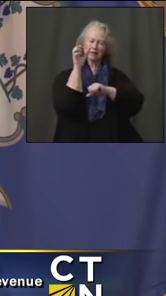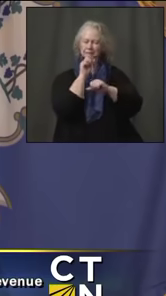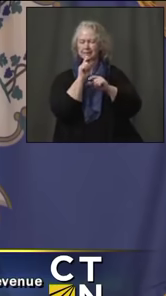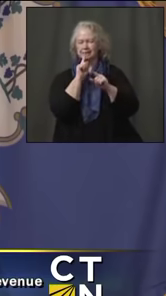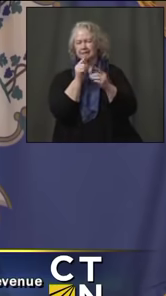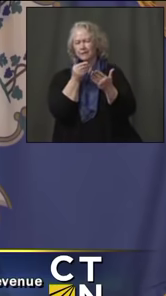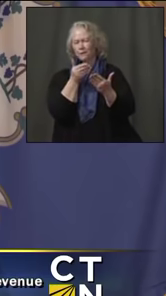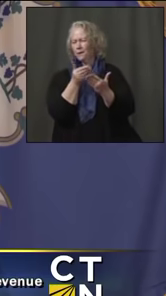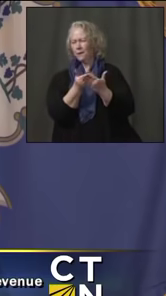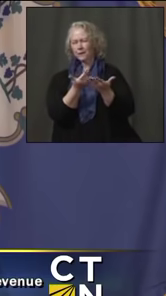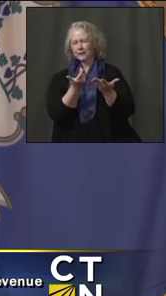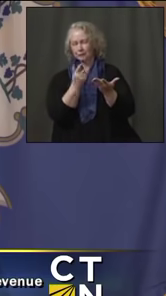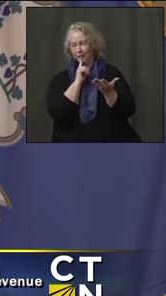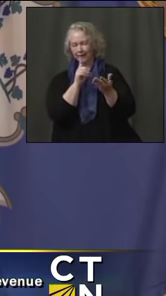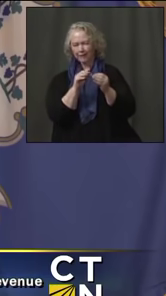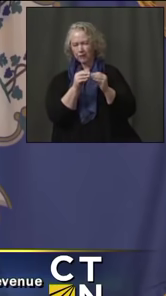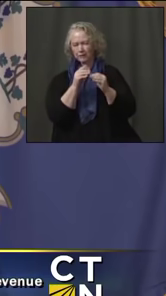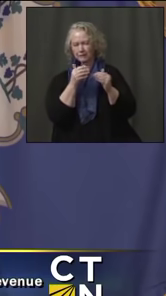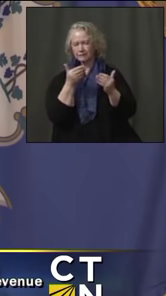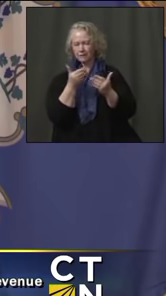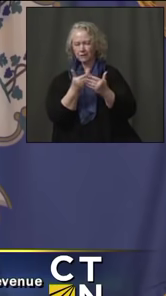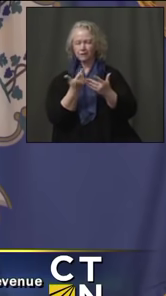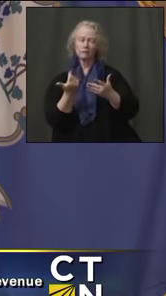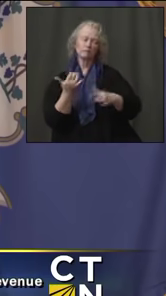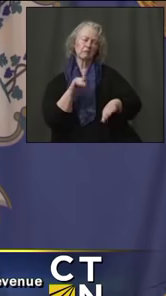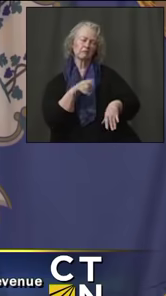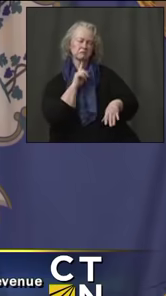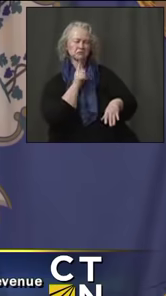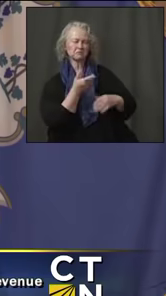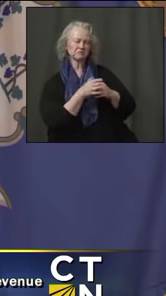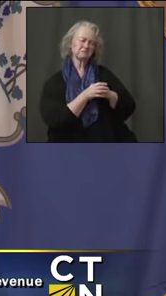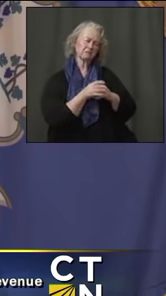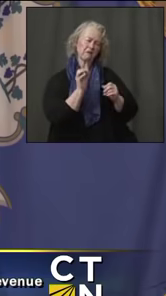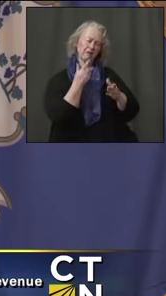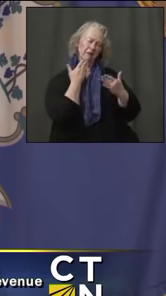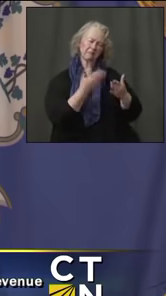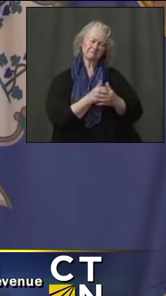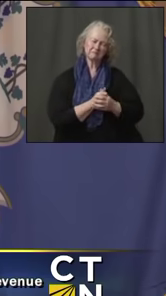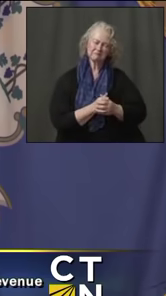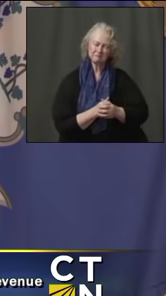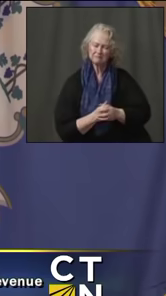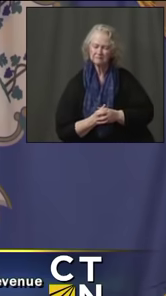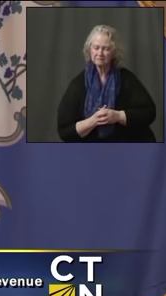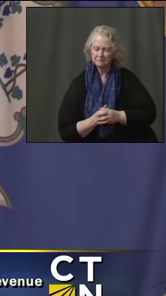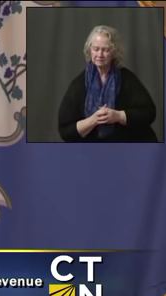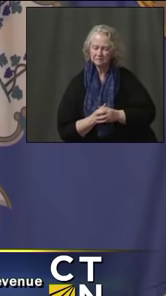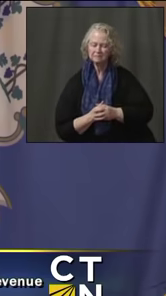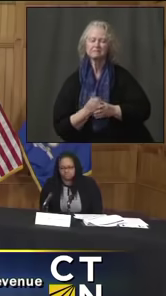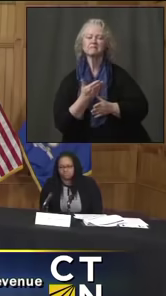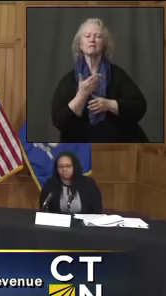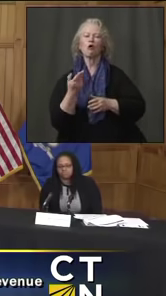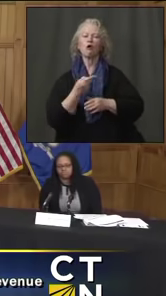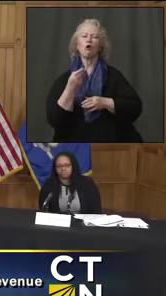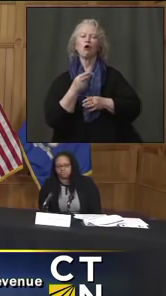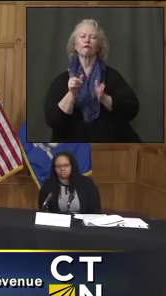close. It is indeed. Okay, thank you very much. Hartford